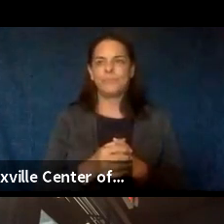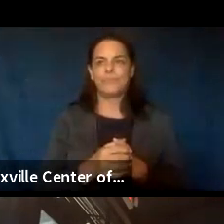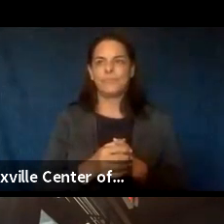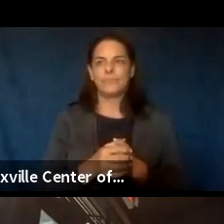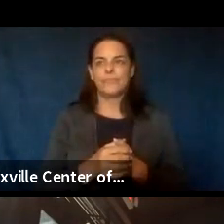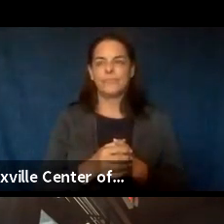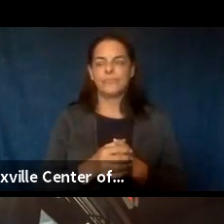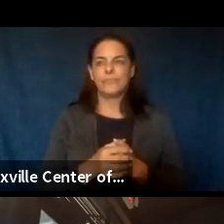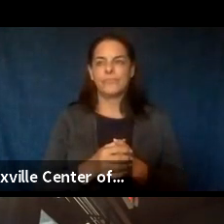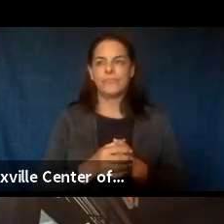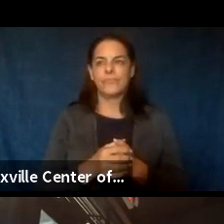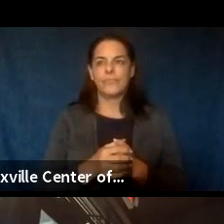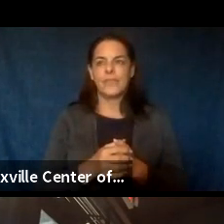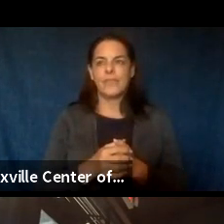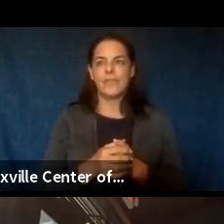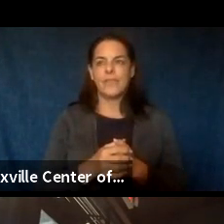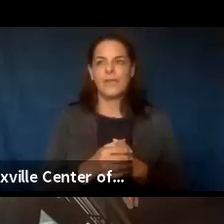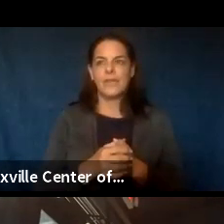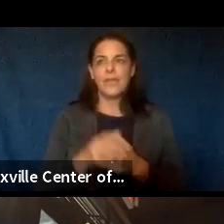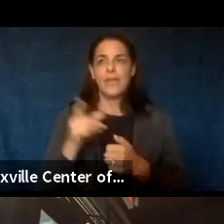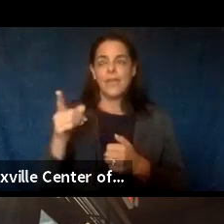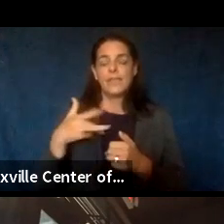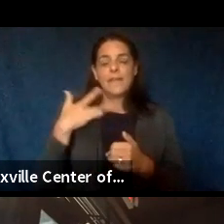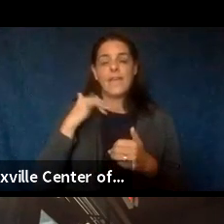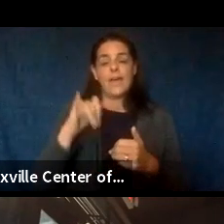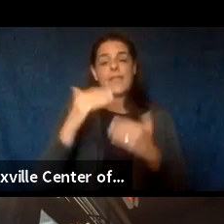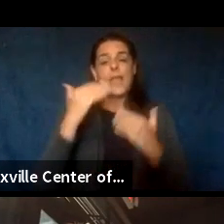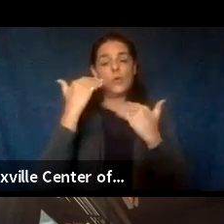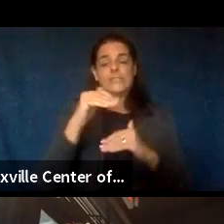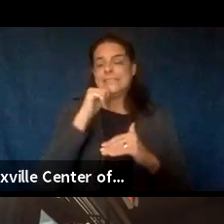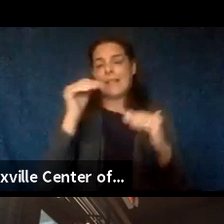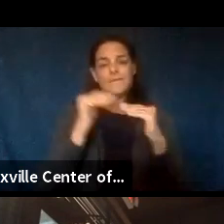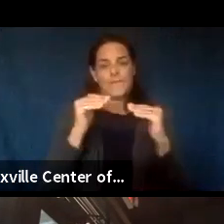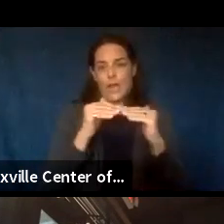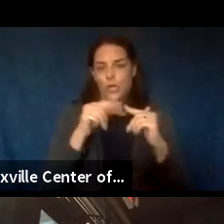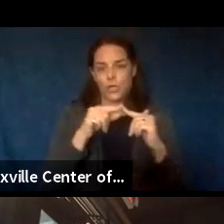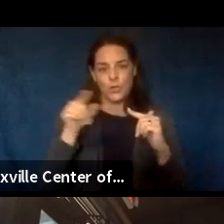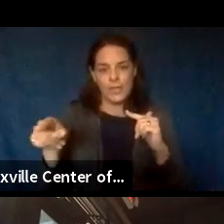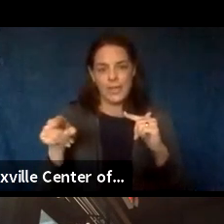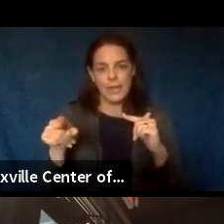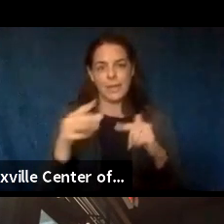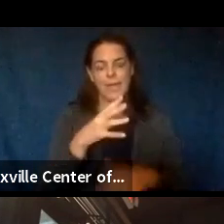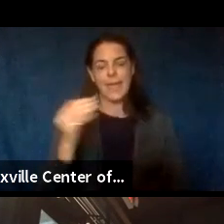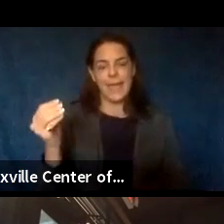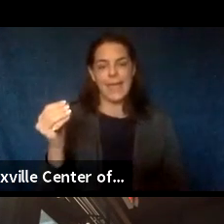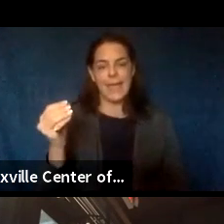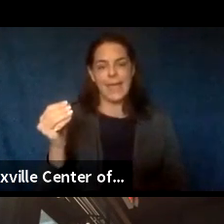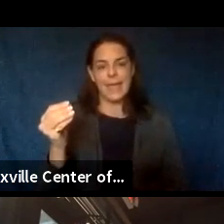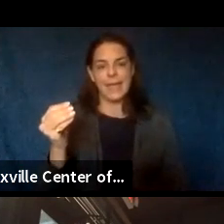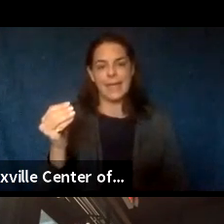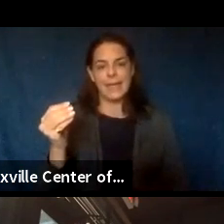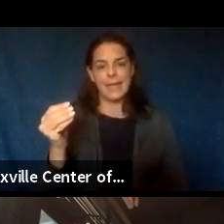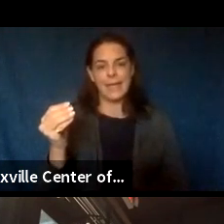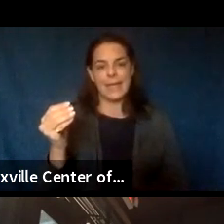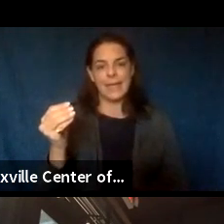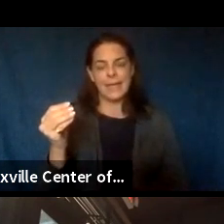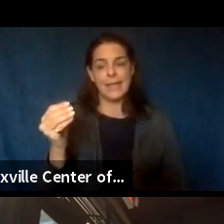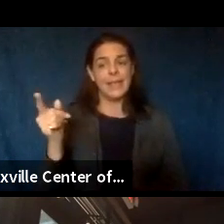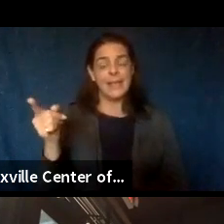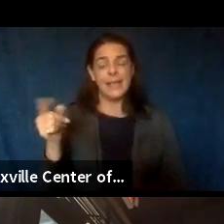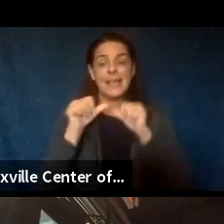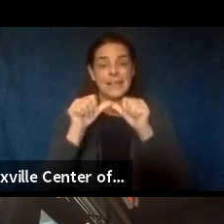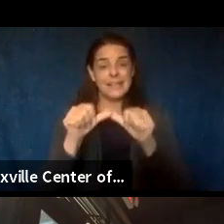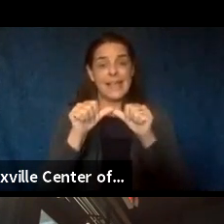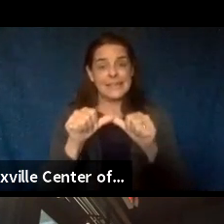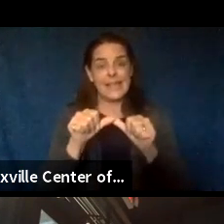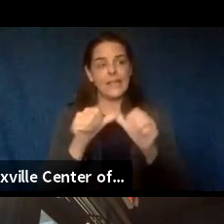unfair brunt of restrictions, and they continue to make these very poignant